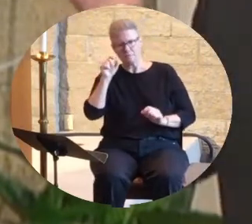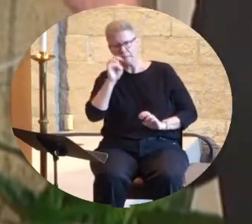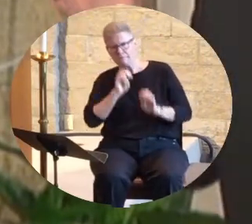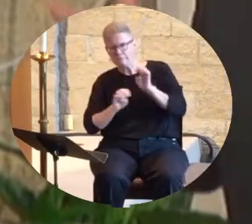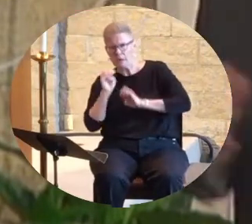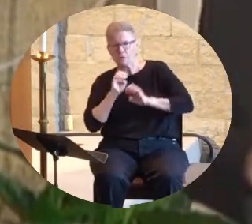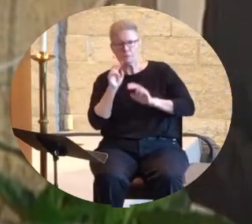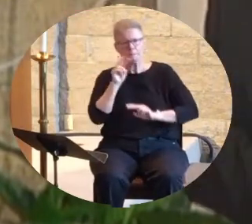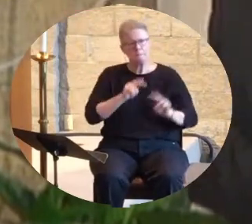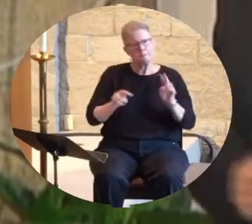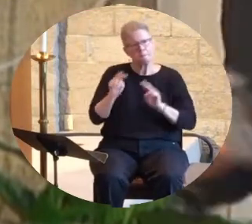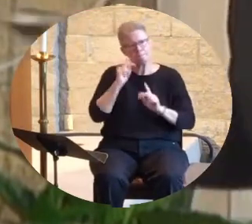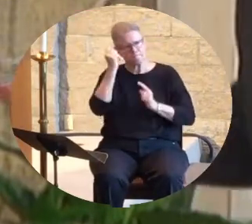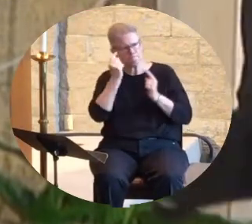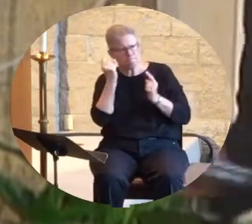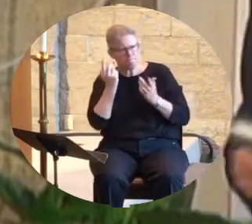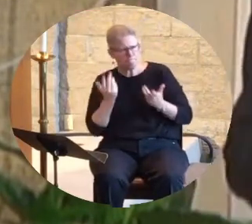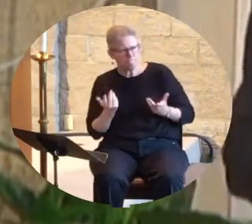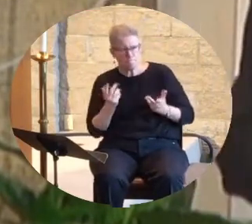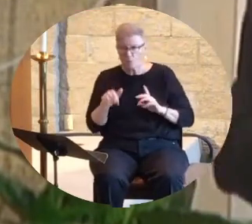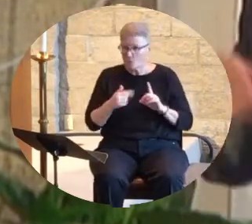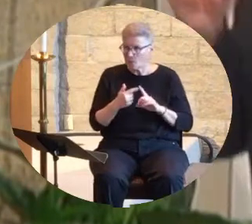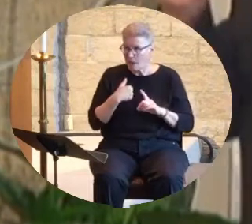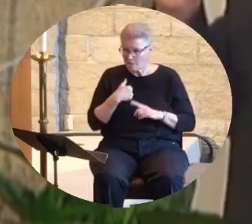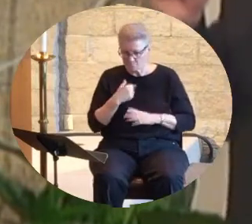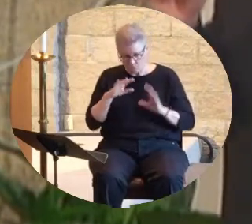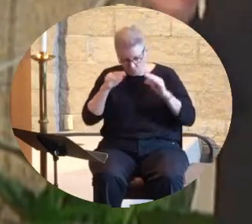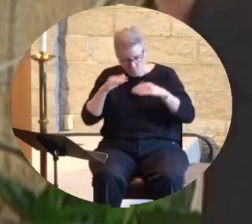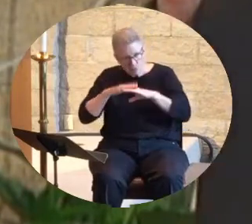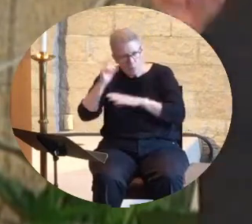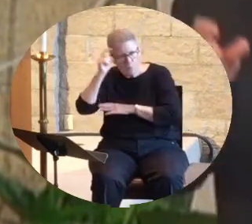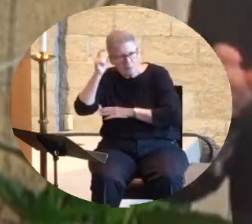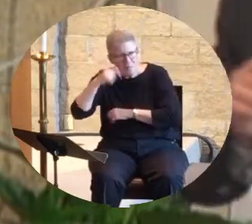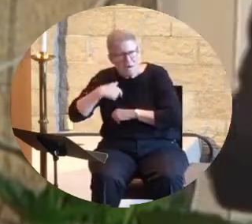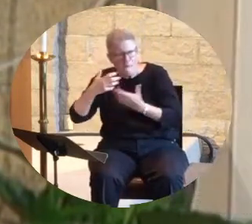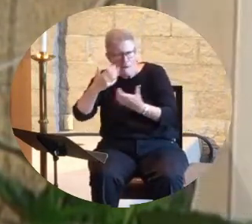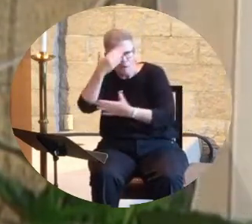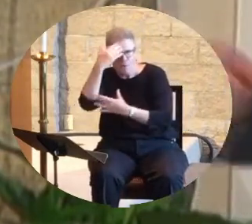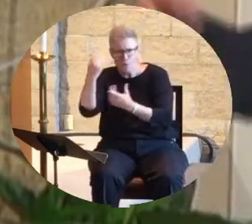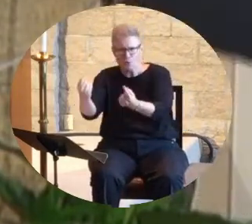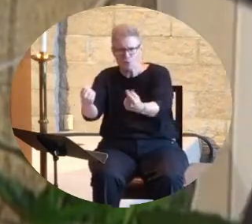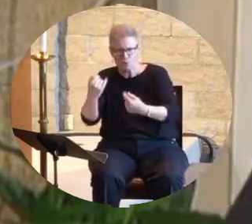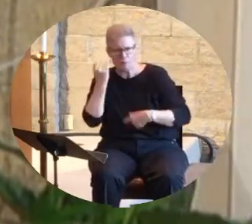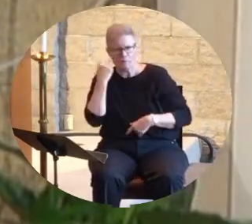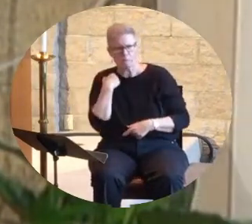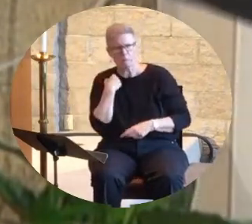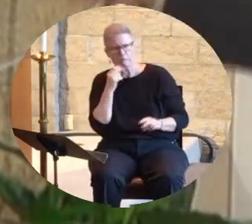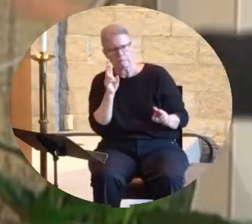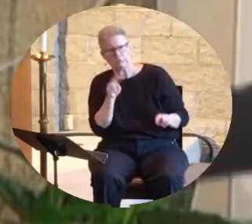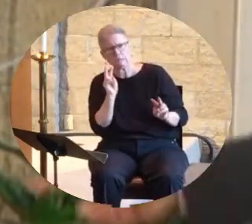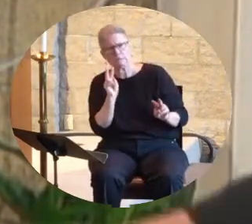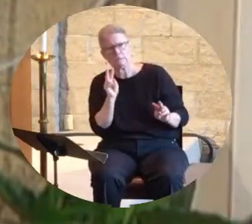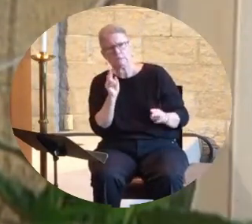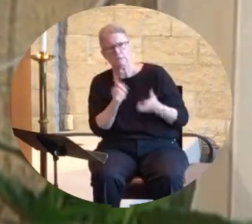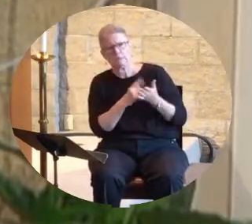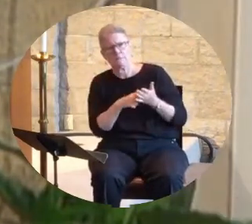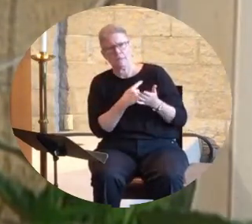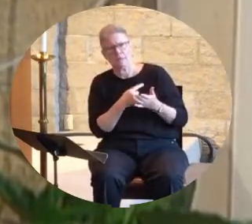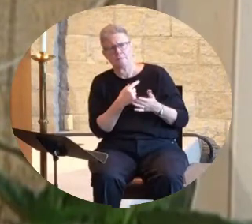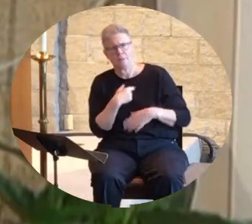I get to that place in wisdom and I want to know what to do, sometimes when I'm using that judgment, I don't know, I'll draw a line down the center